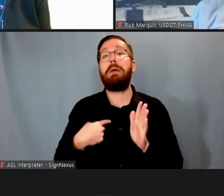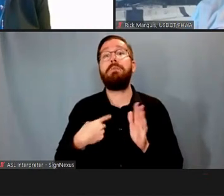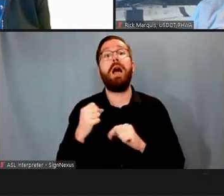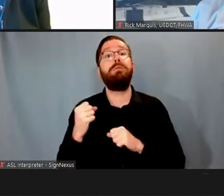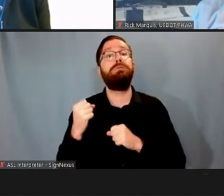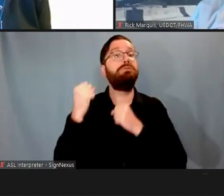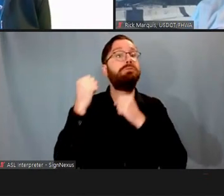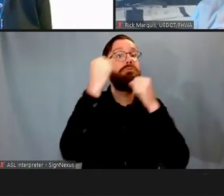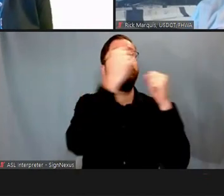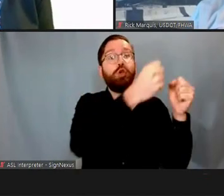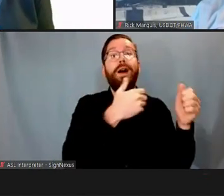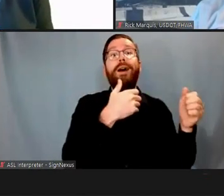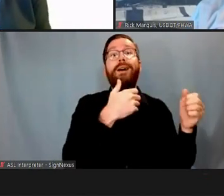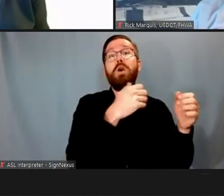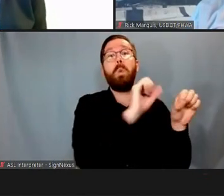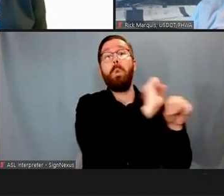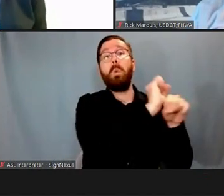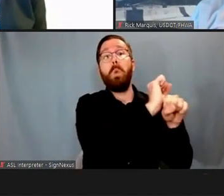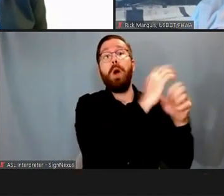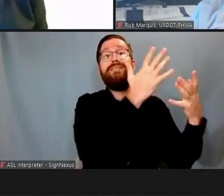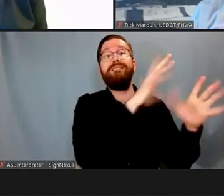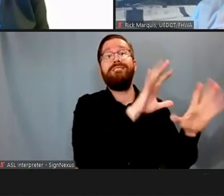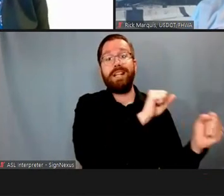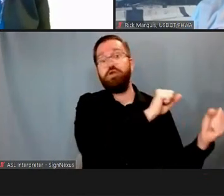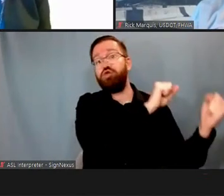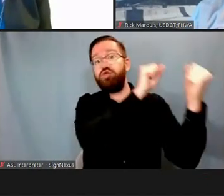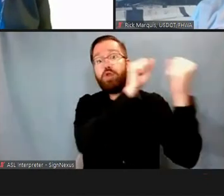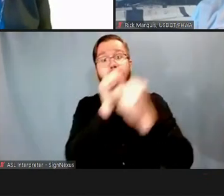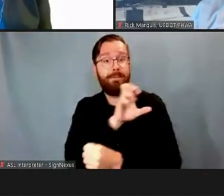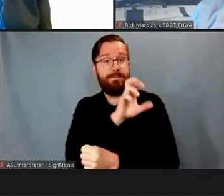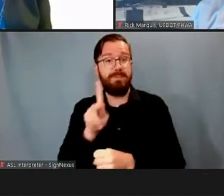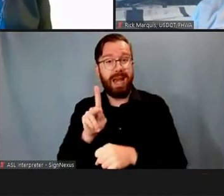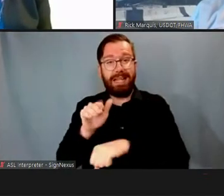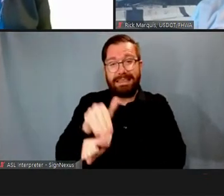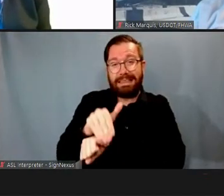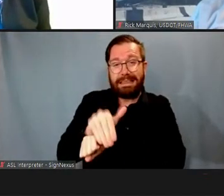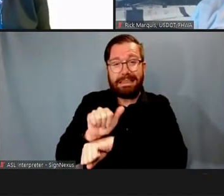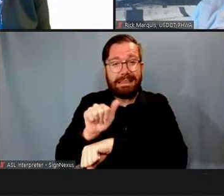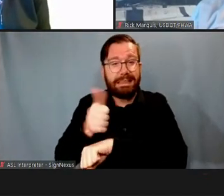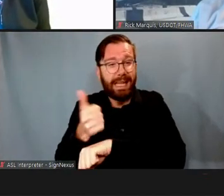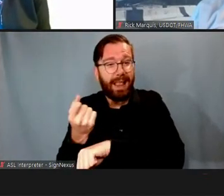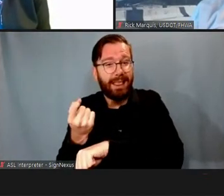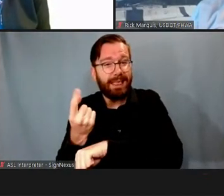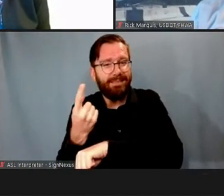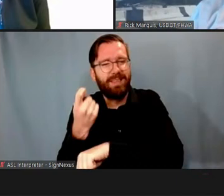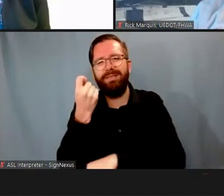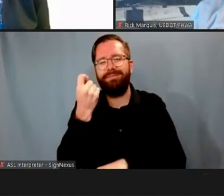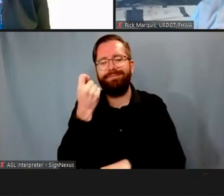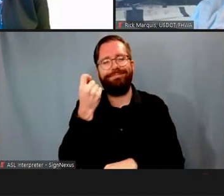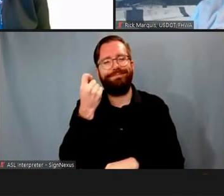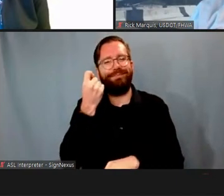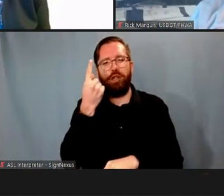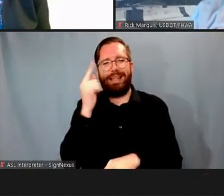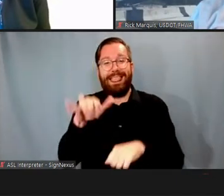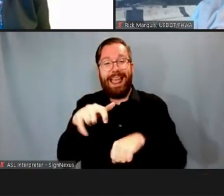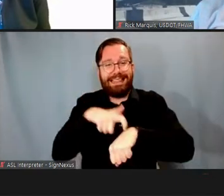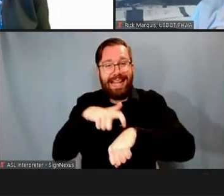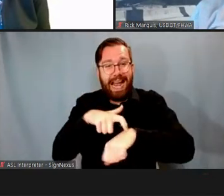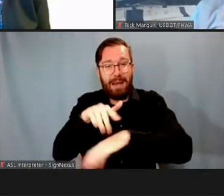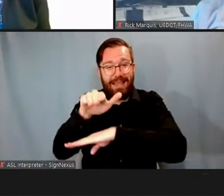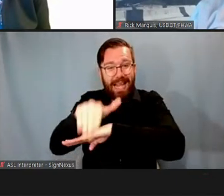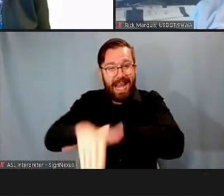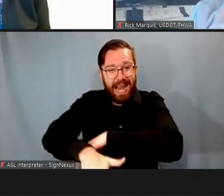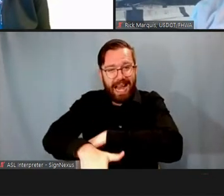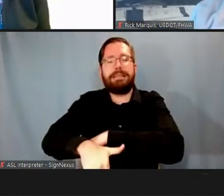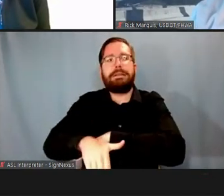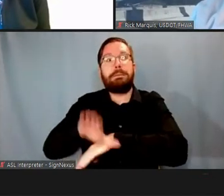when i come home there's no public transportation for me to come that's reasonable coming from far away places in